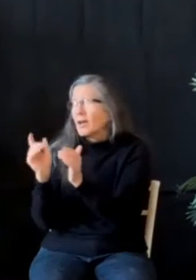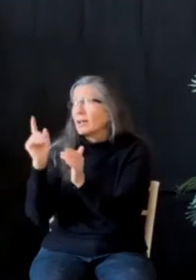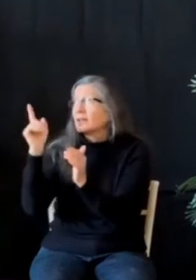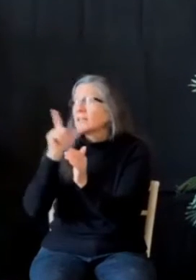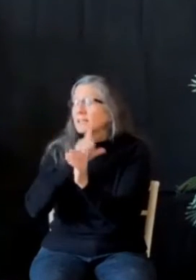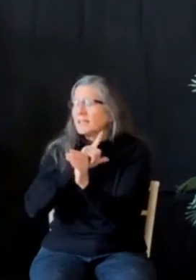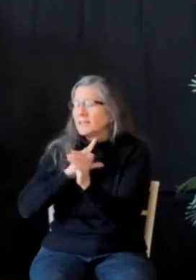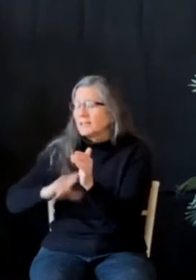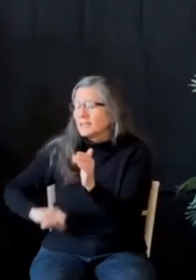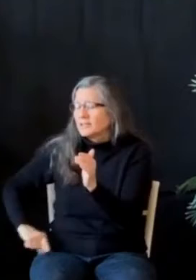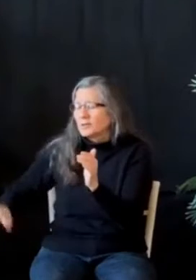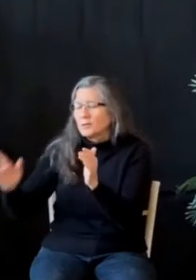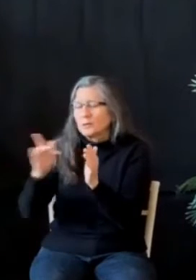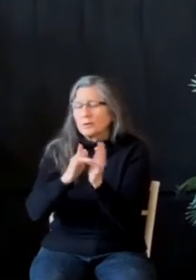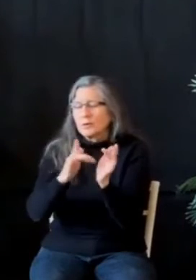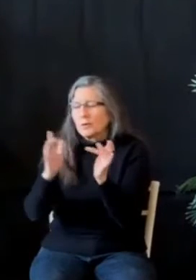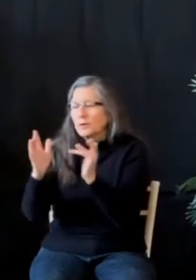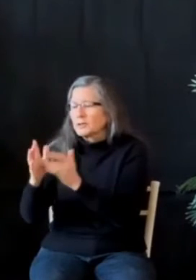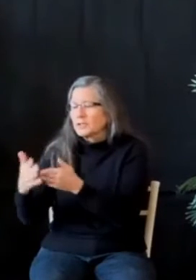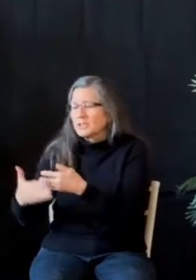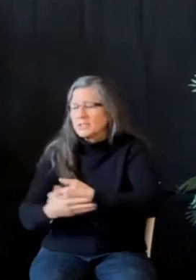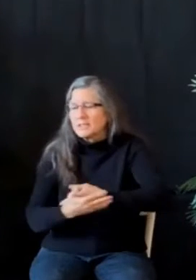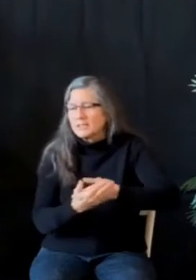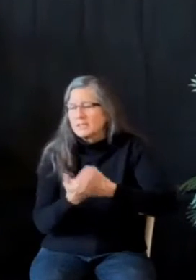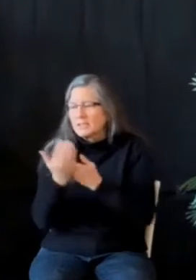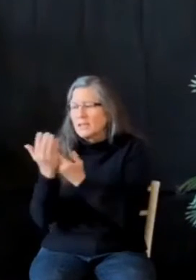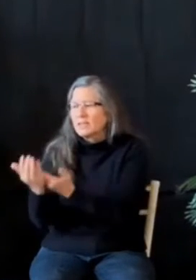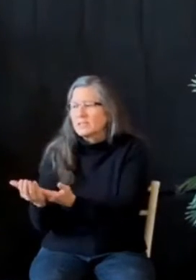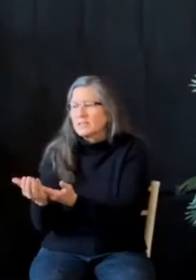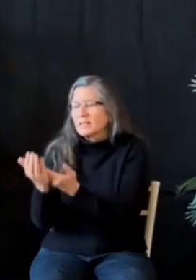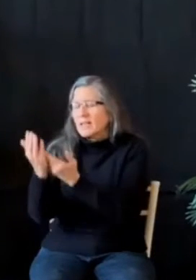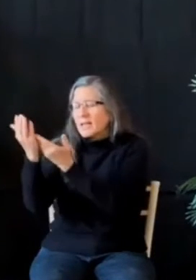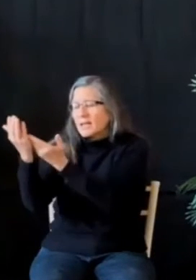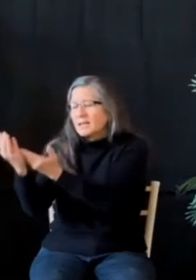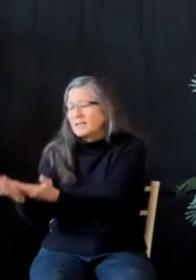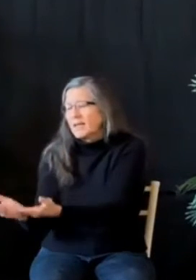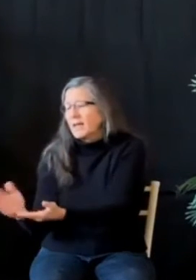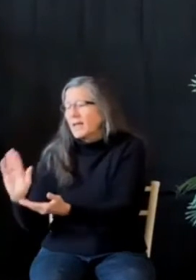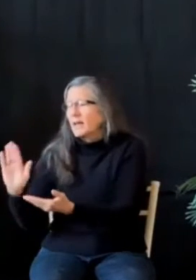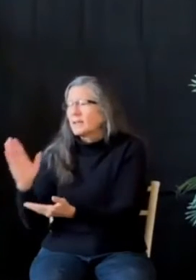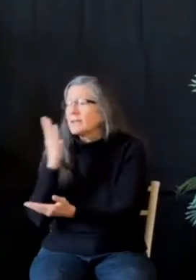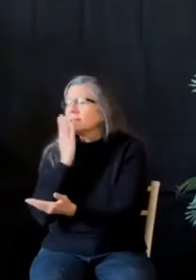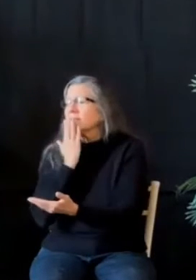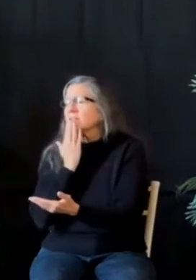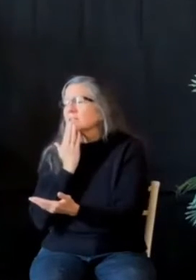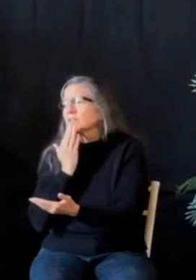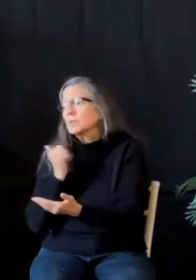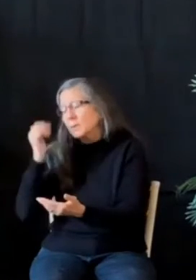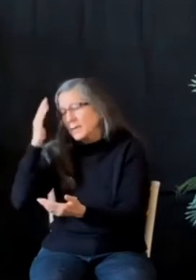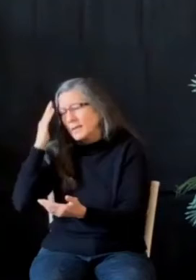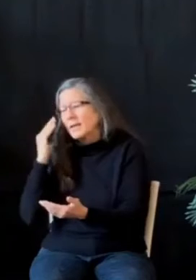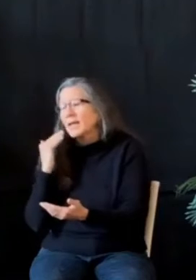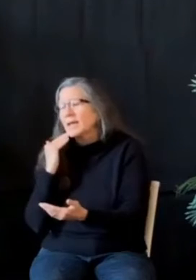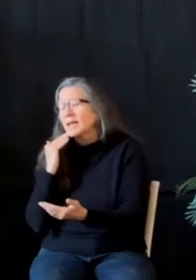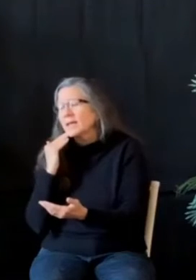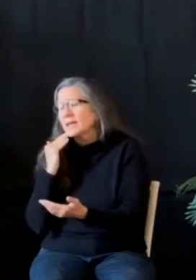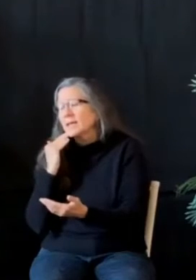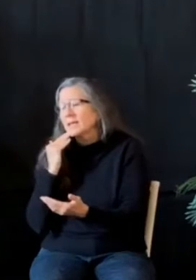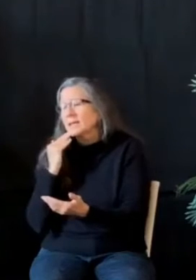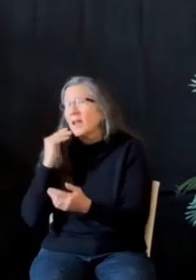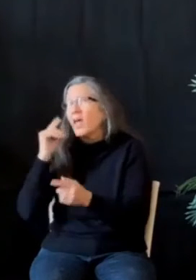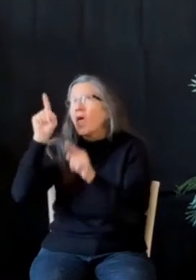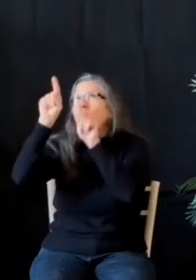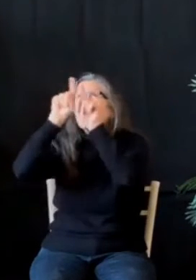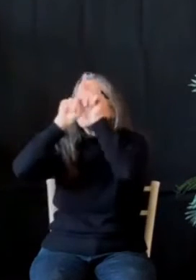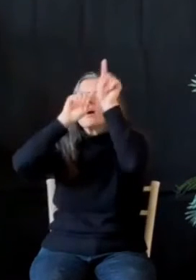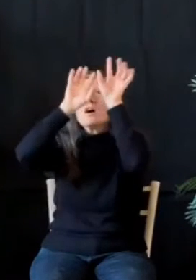the little Lord Jesus laid down his sweet